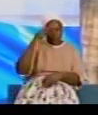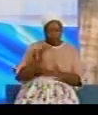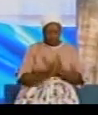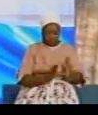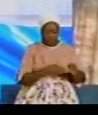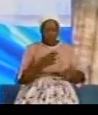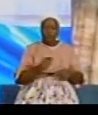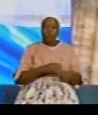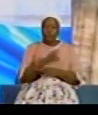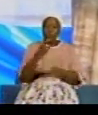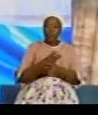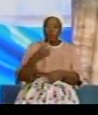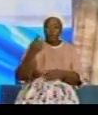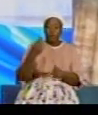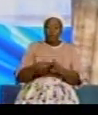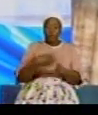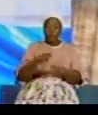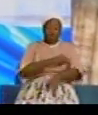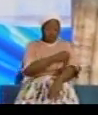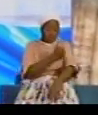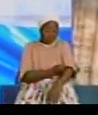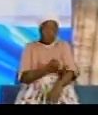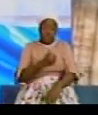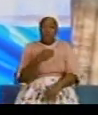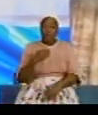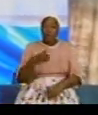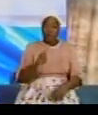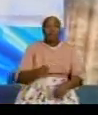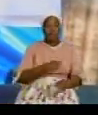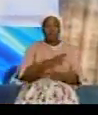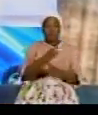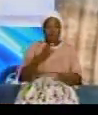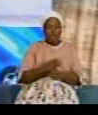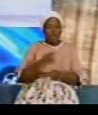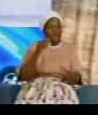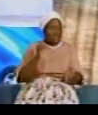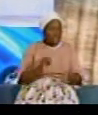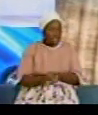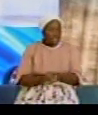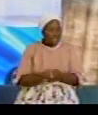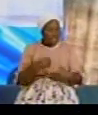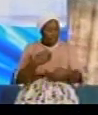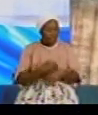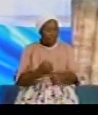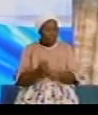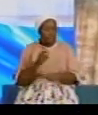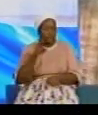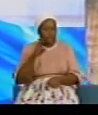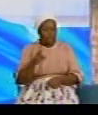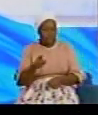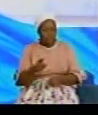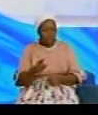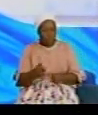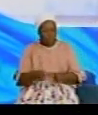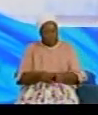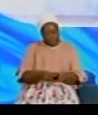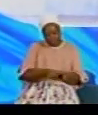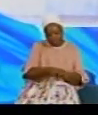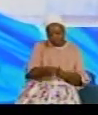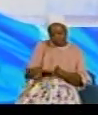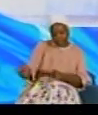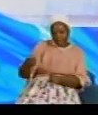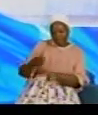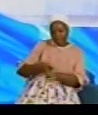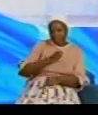from the authors and authorities of the world, that makes you deviate from